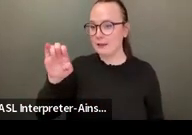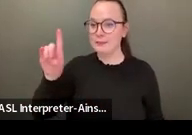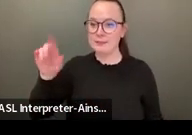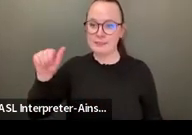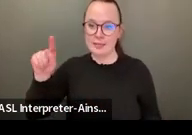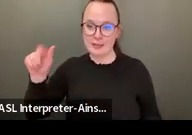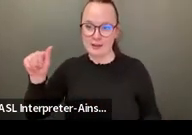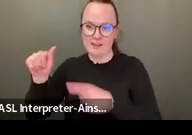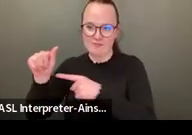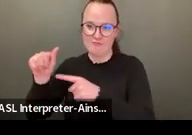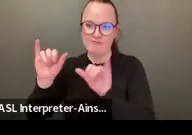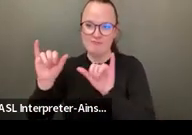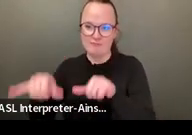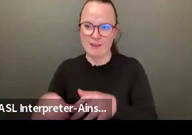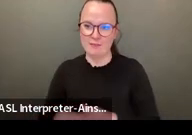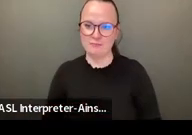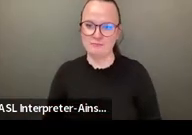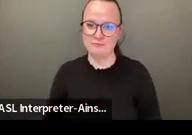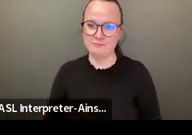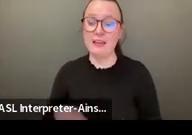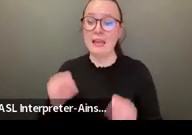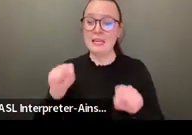Then life will be good.